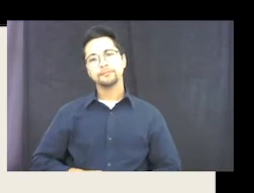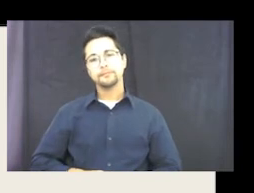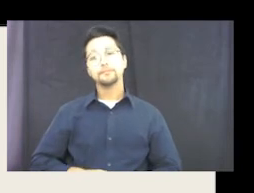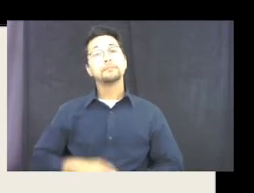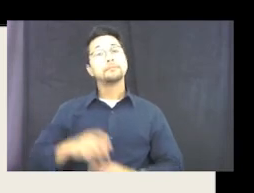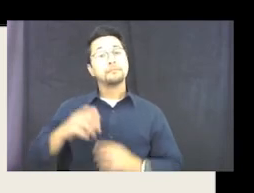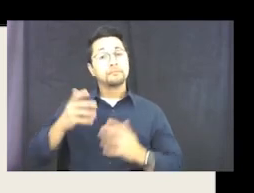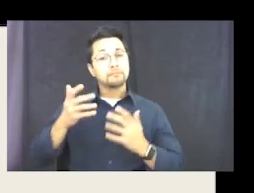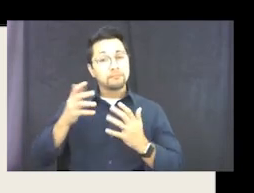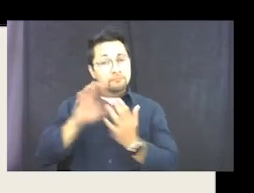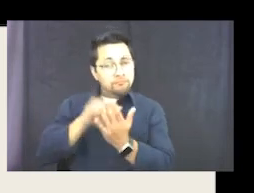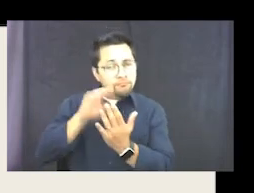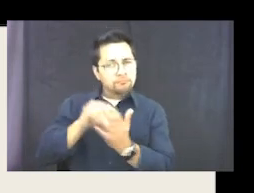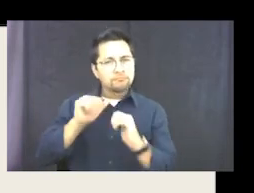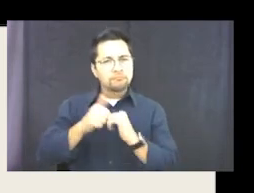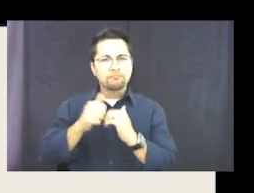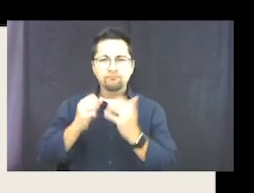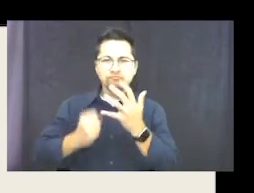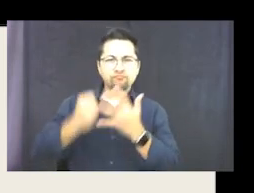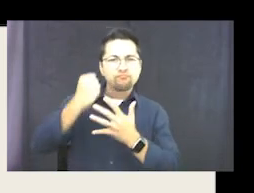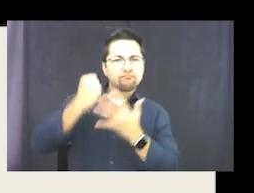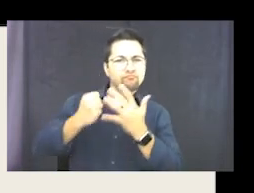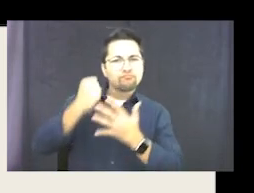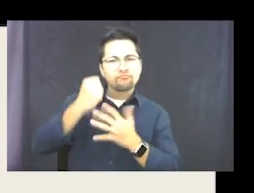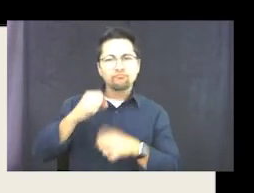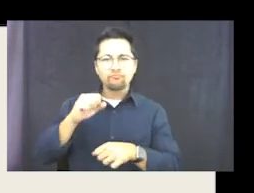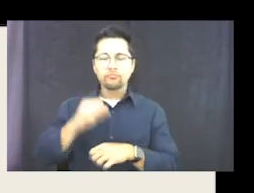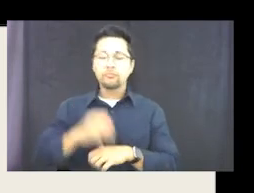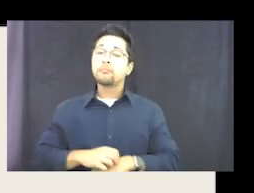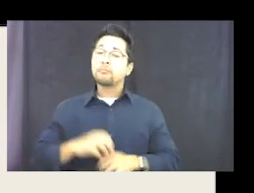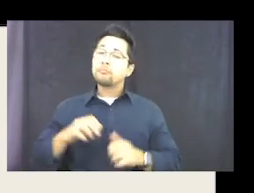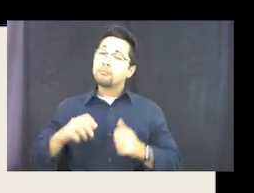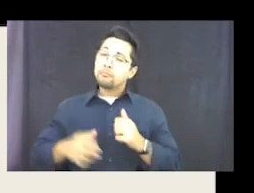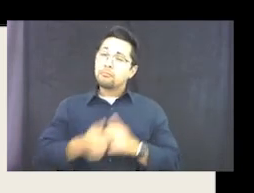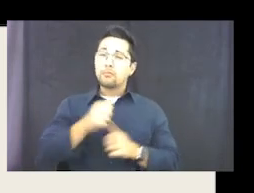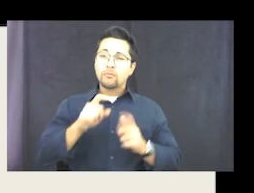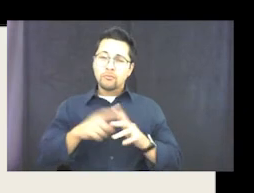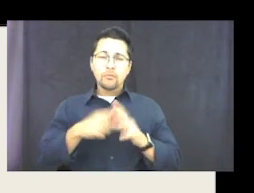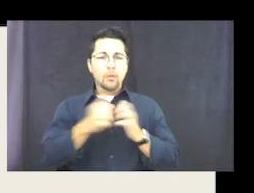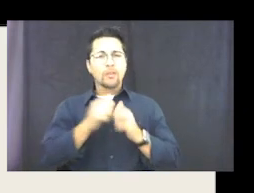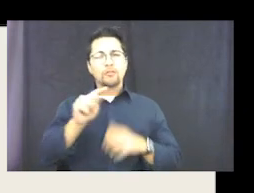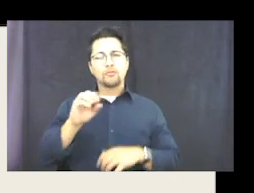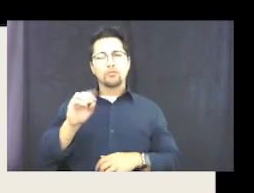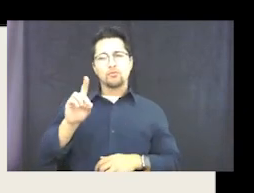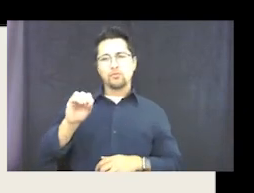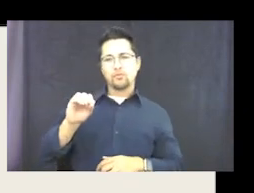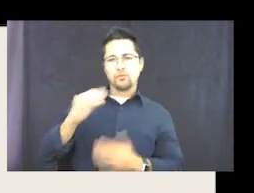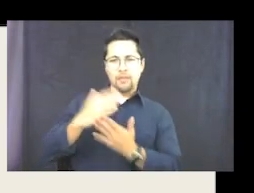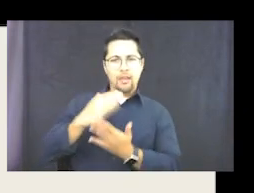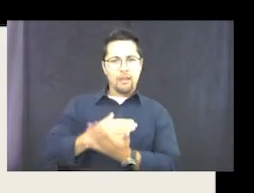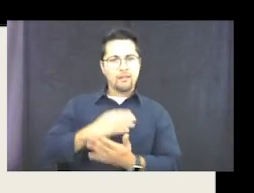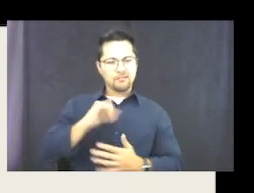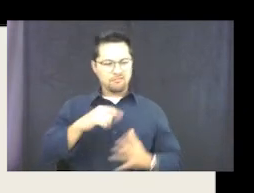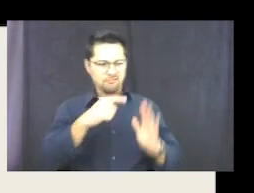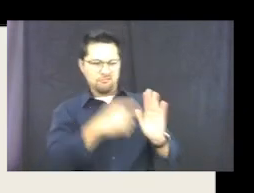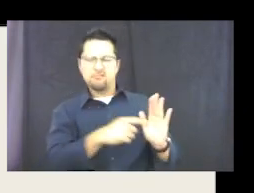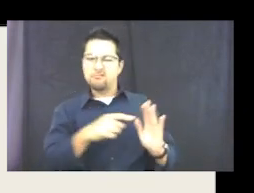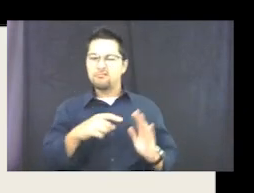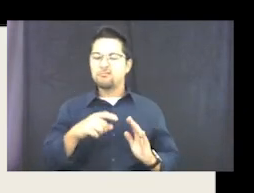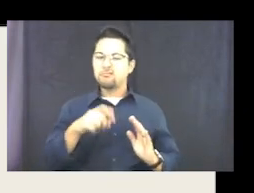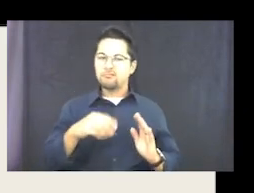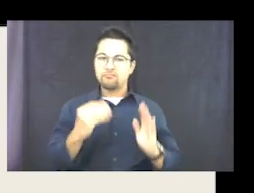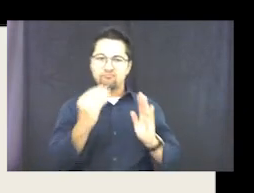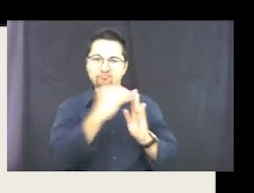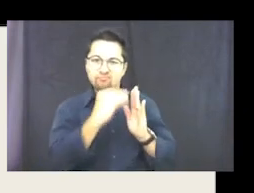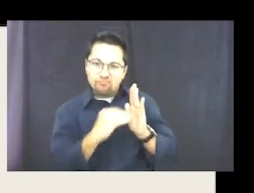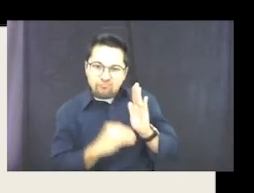When you are learning how to prioritize tasks, you will most likely have to start with a to-do list of tasks that have to be completed. This is where you will have to begin